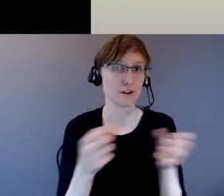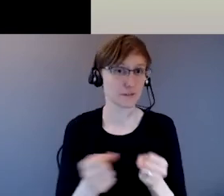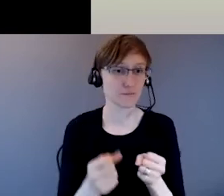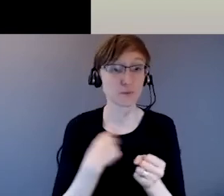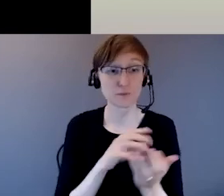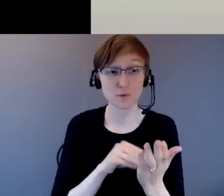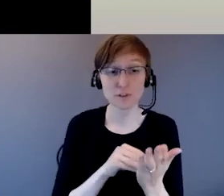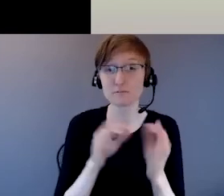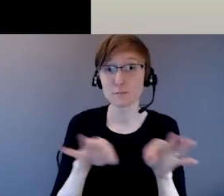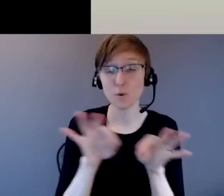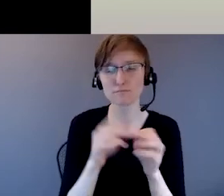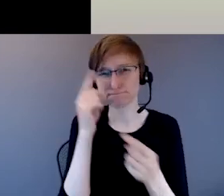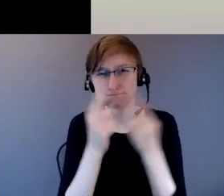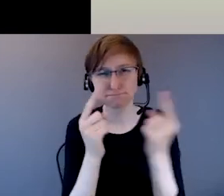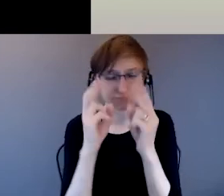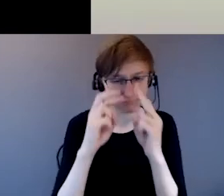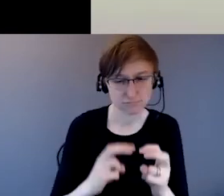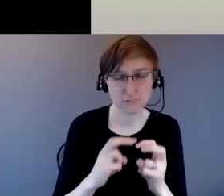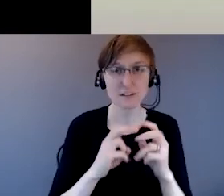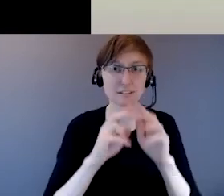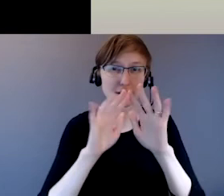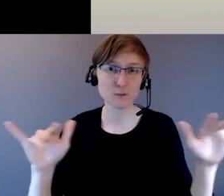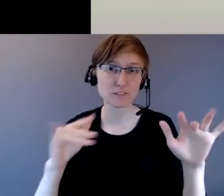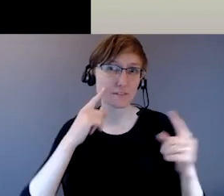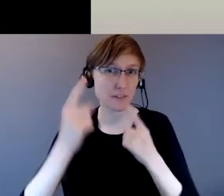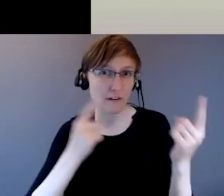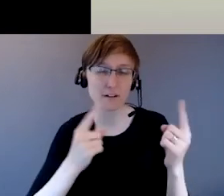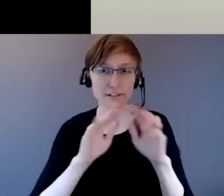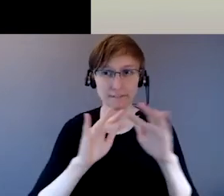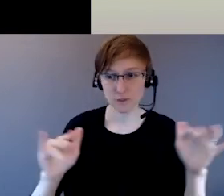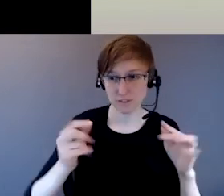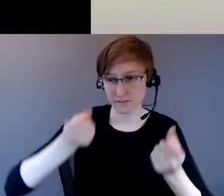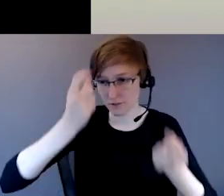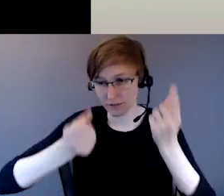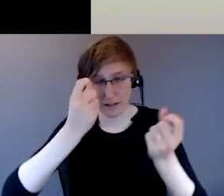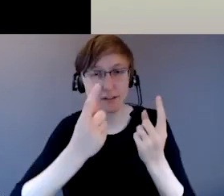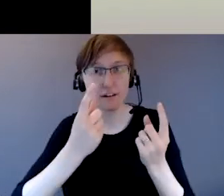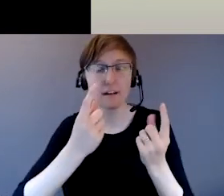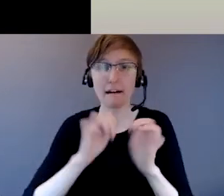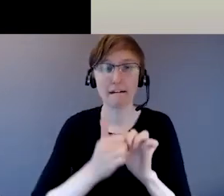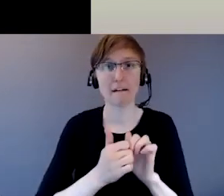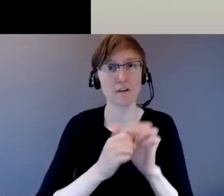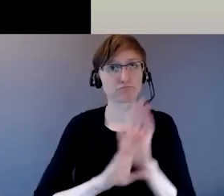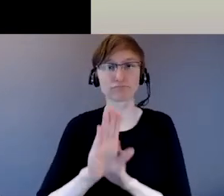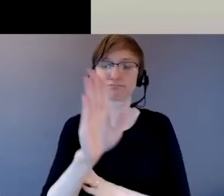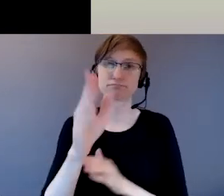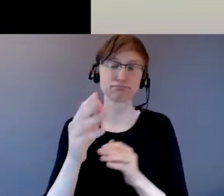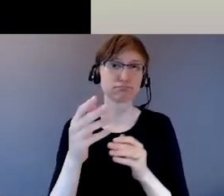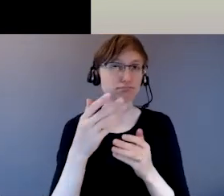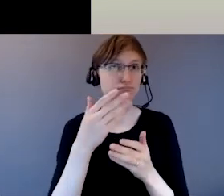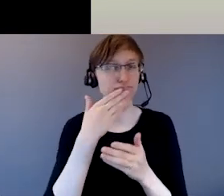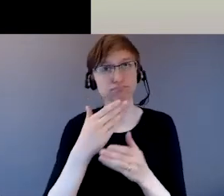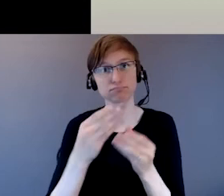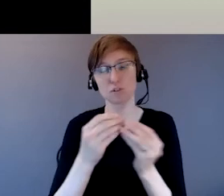thought, diversity of experience and understanding is to really developing award-winning solutions. And by the